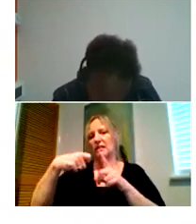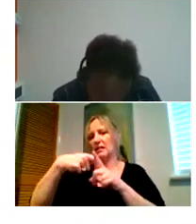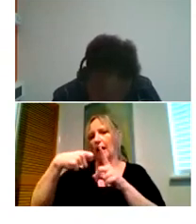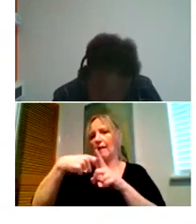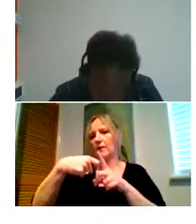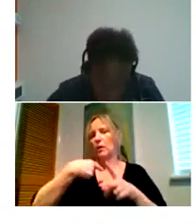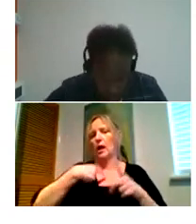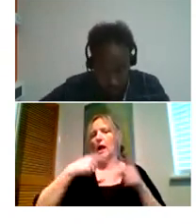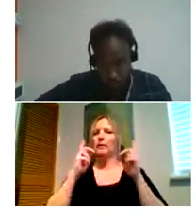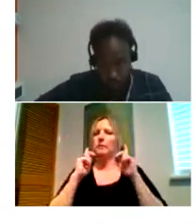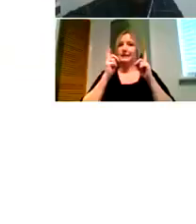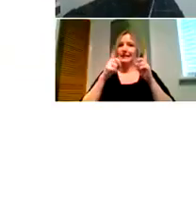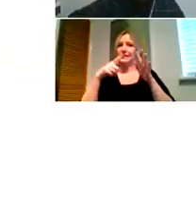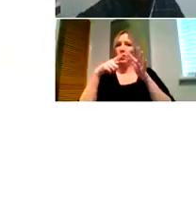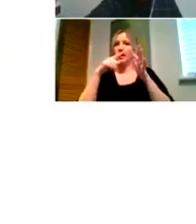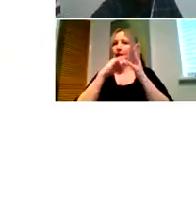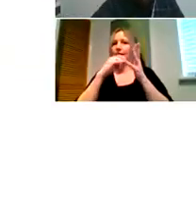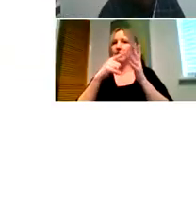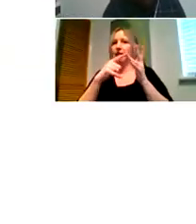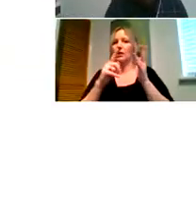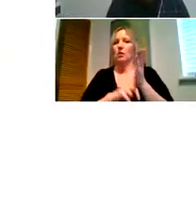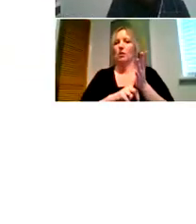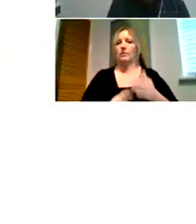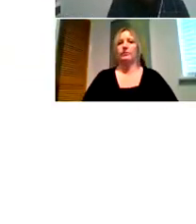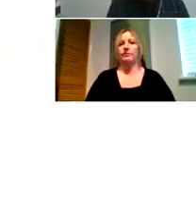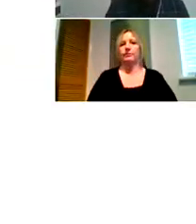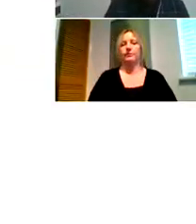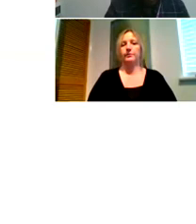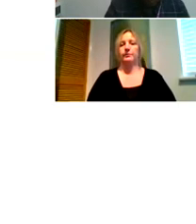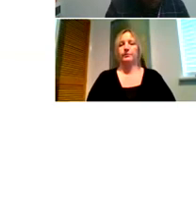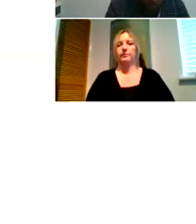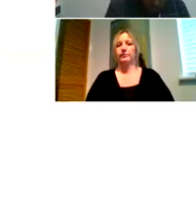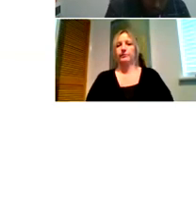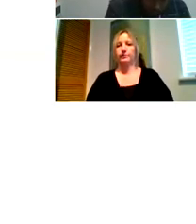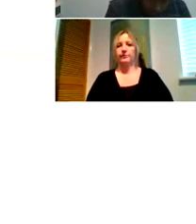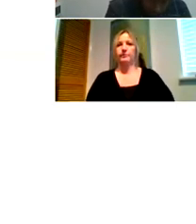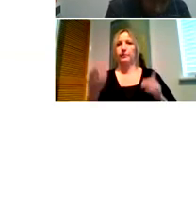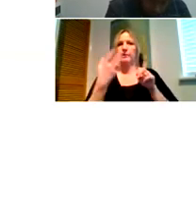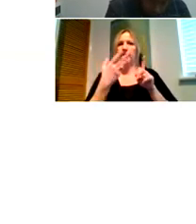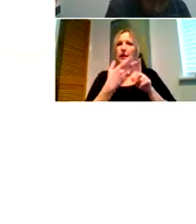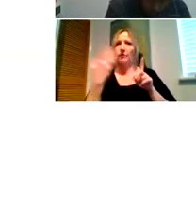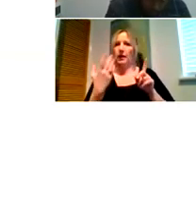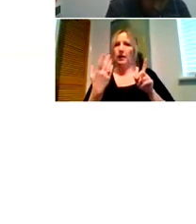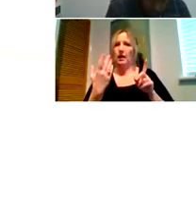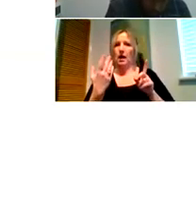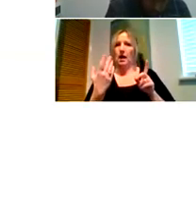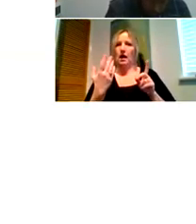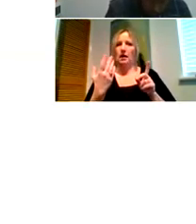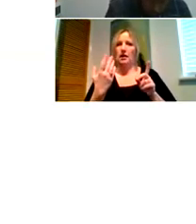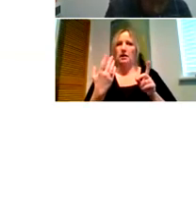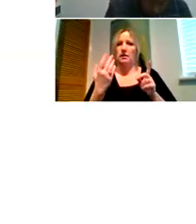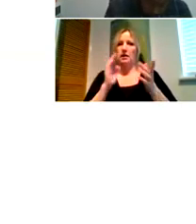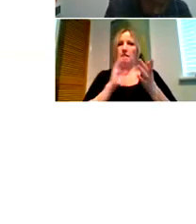ESOL department. We recognize at Harrow College that no matter what career path you